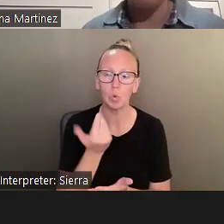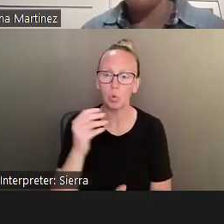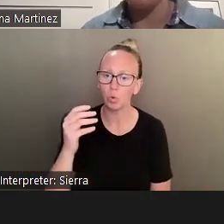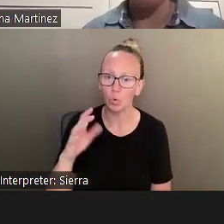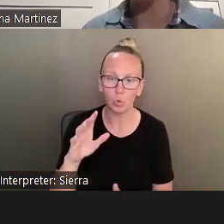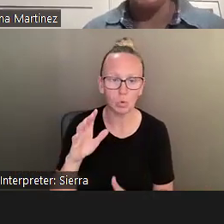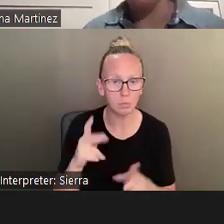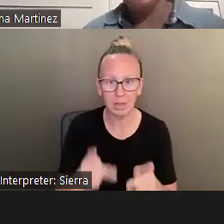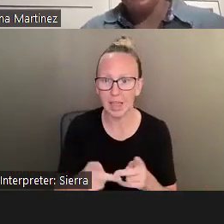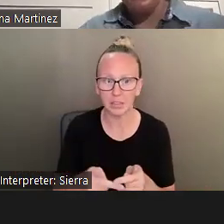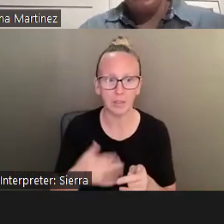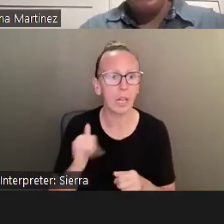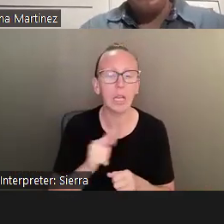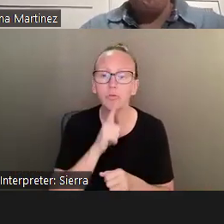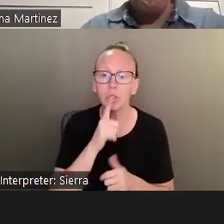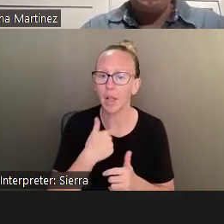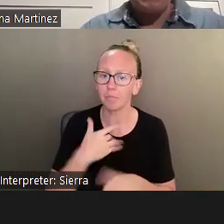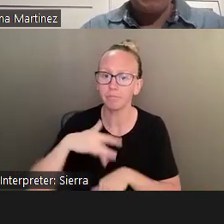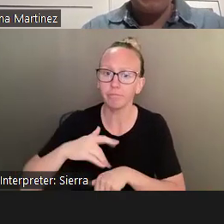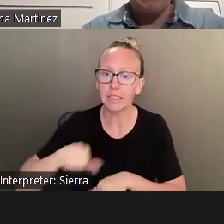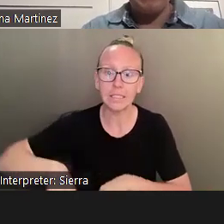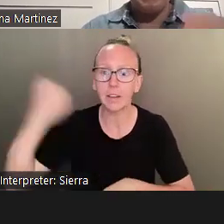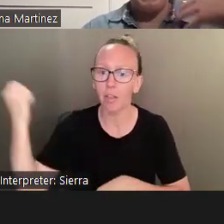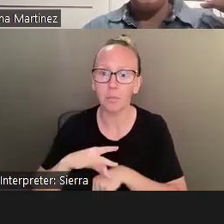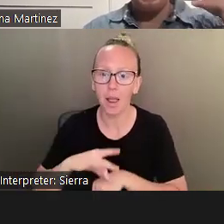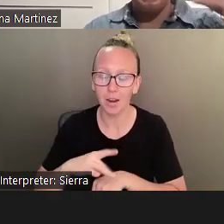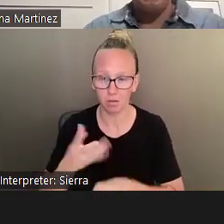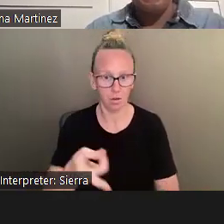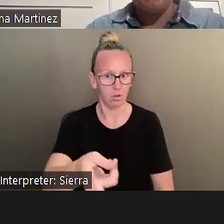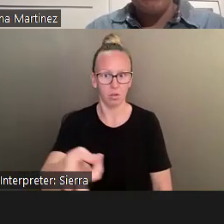on another planet. And